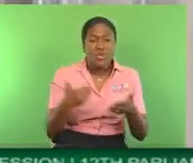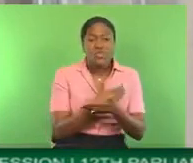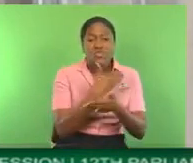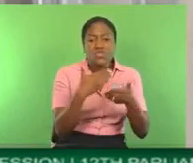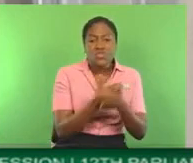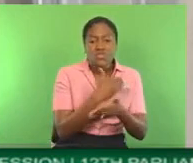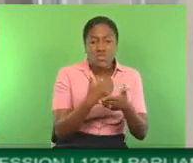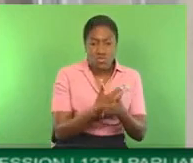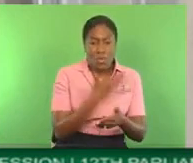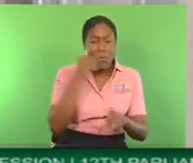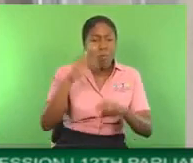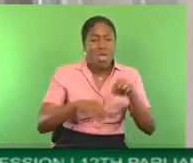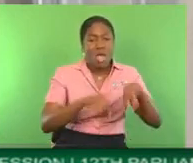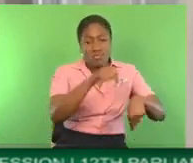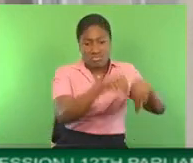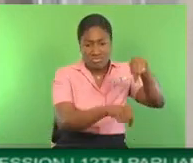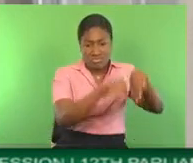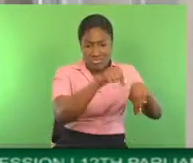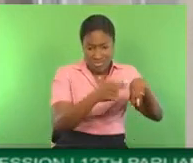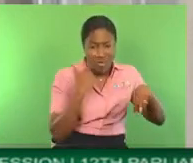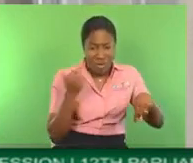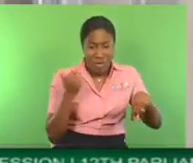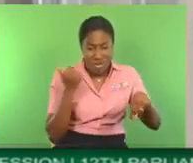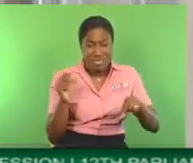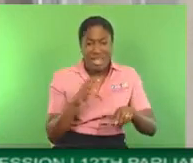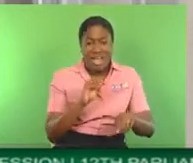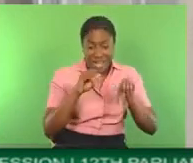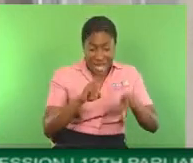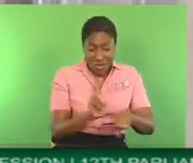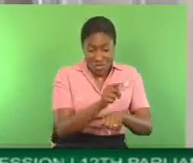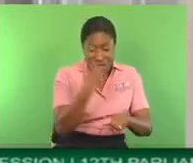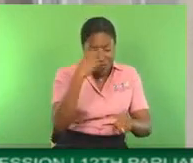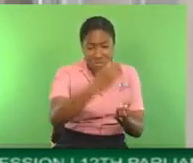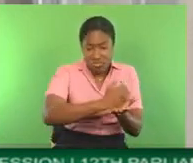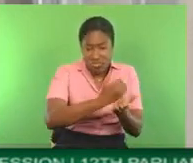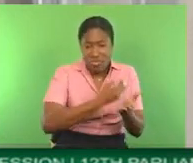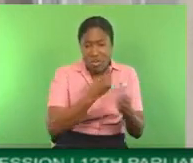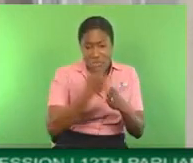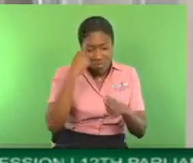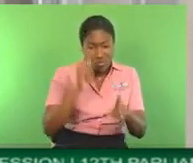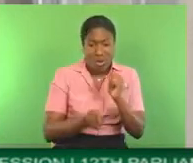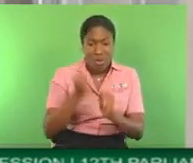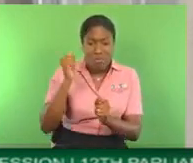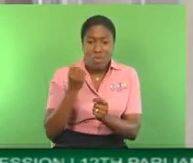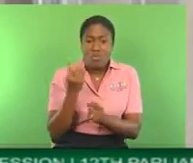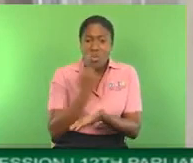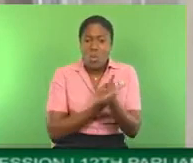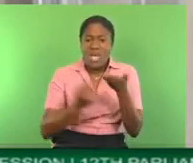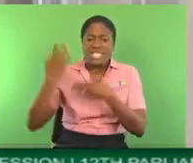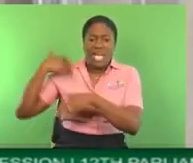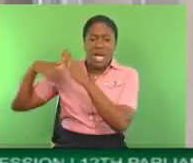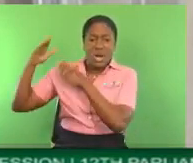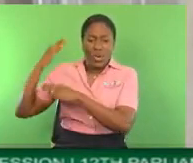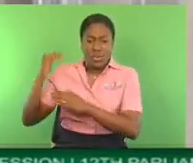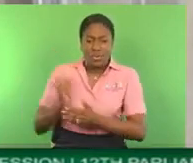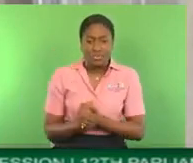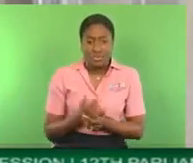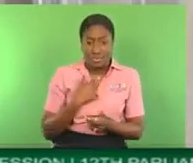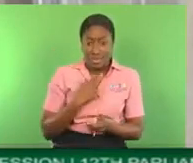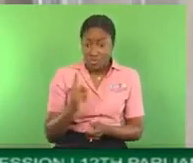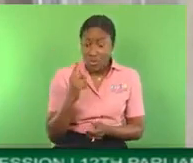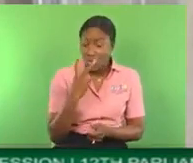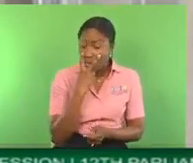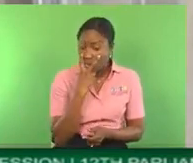seen as a revenue generator for our country. Madam Speaker, only a couple of weeks ago, I had the privilege of seeing firsthand